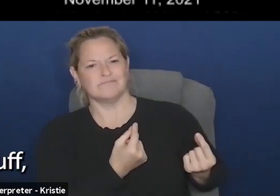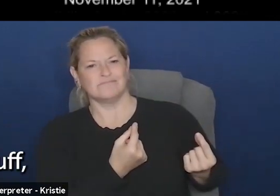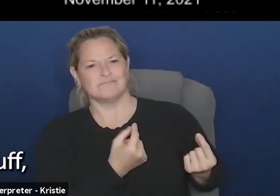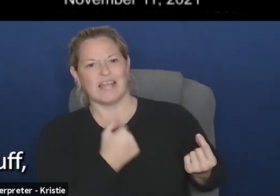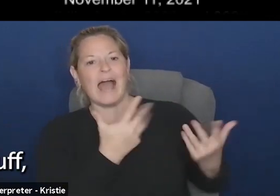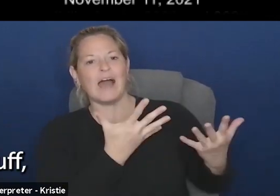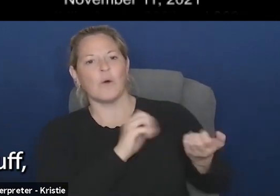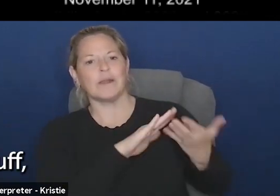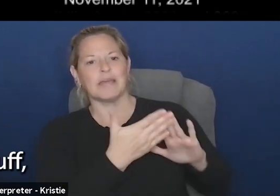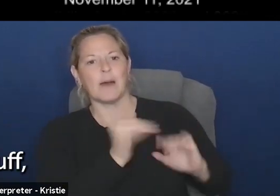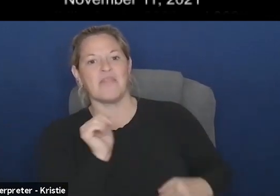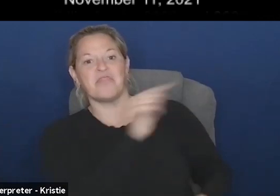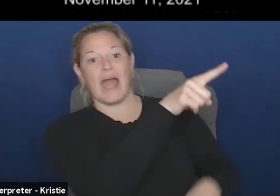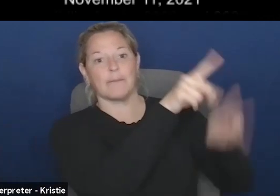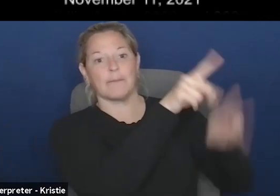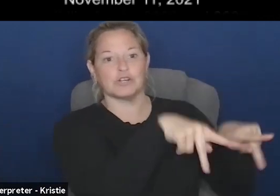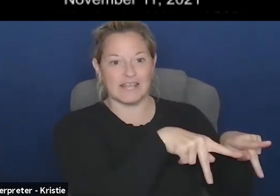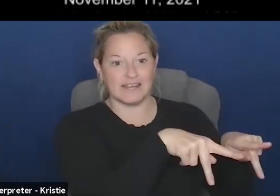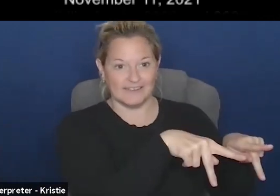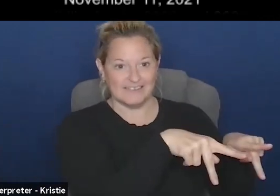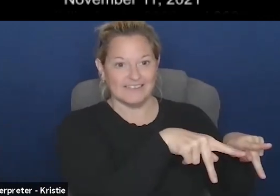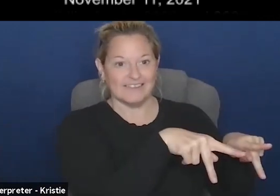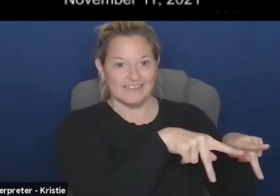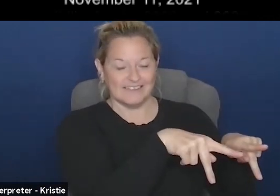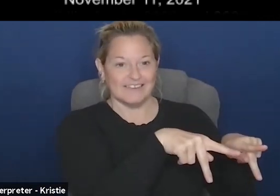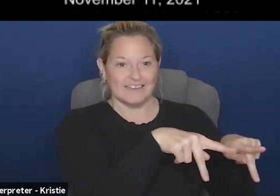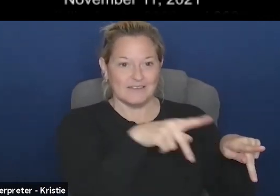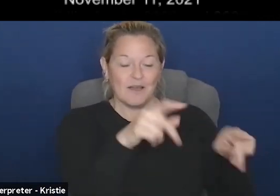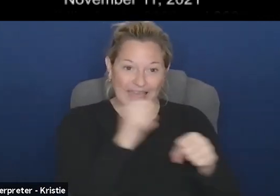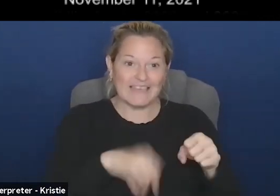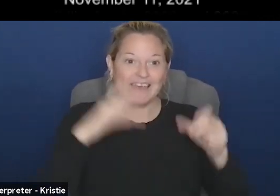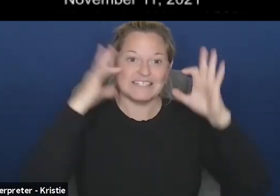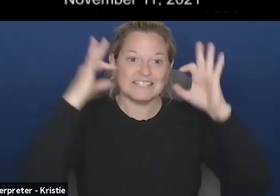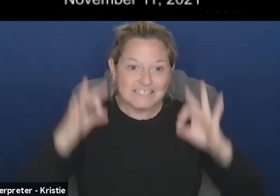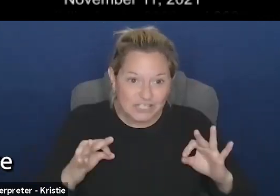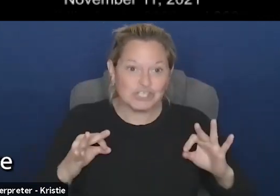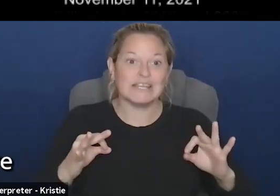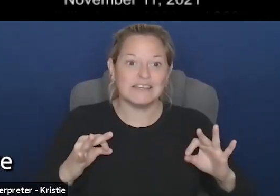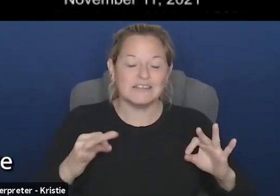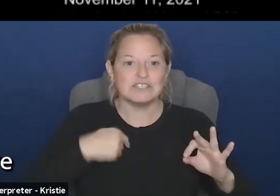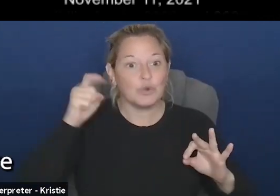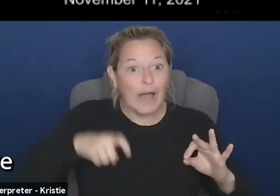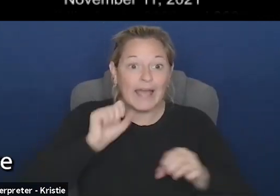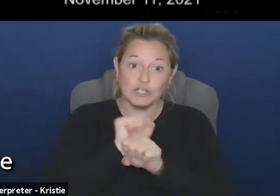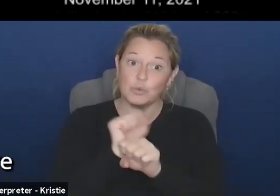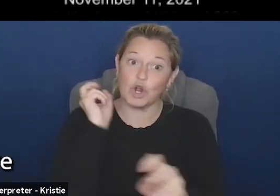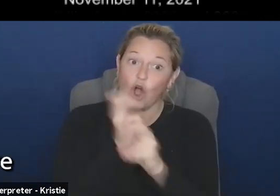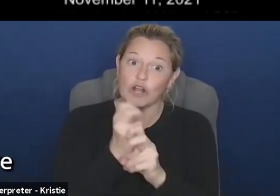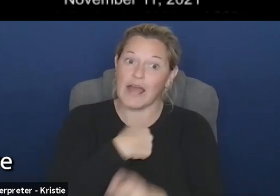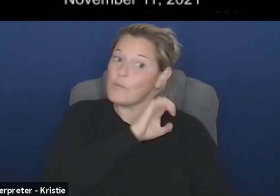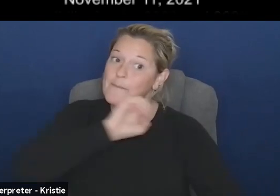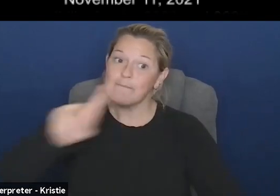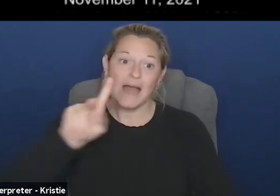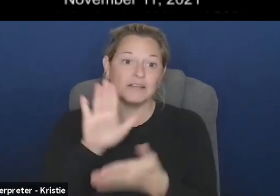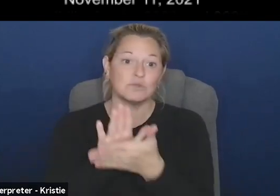knew how to design stuff, I needed to sort of up my game. So I went back to school. By the